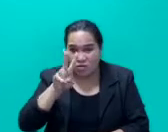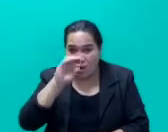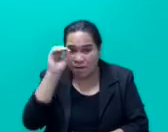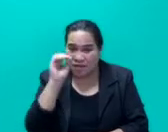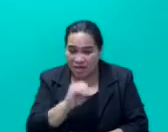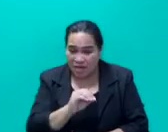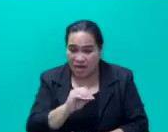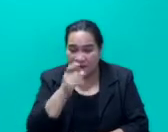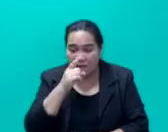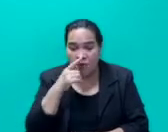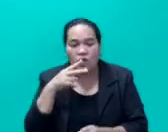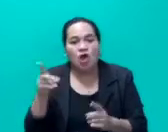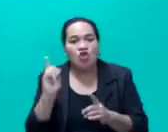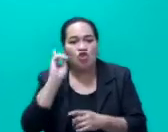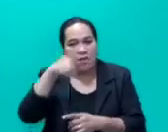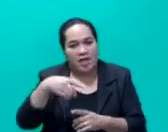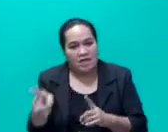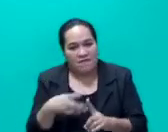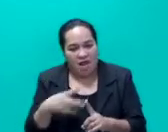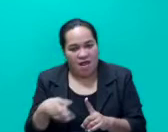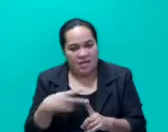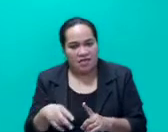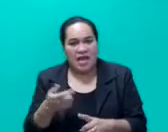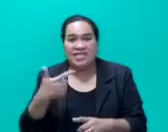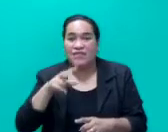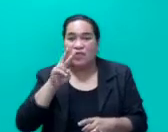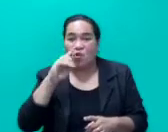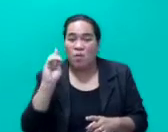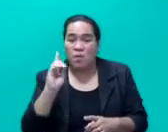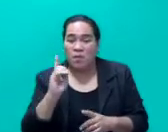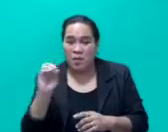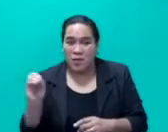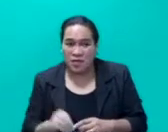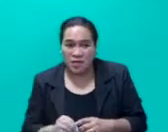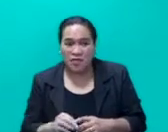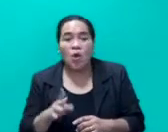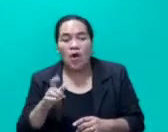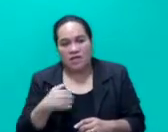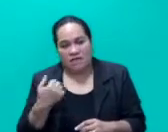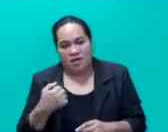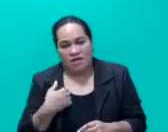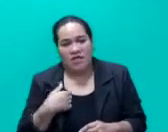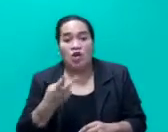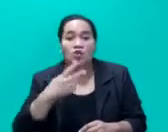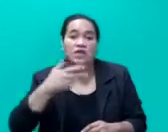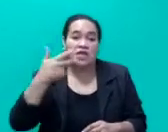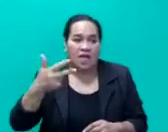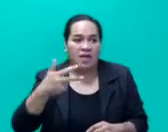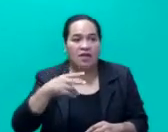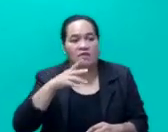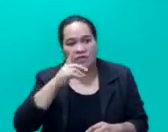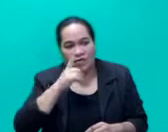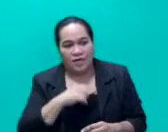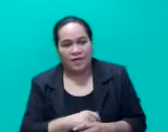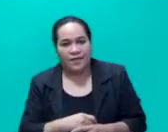52% was domestic violence related. 72% of that were from survivors and 28% from bystanders.